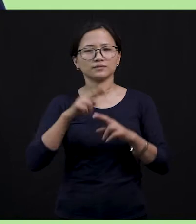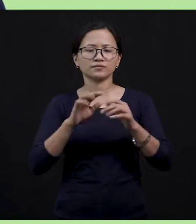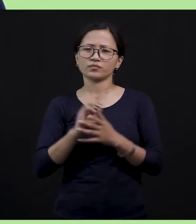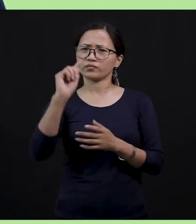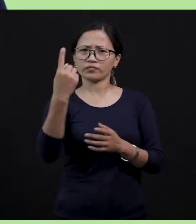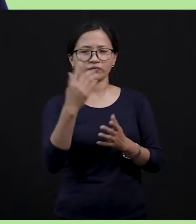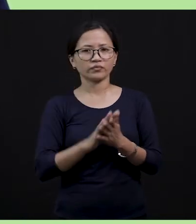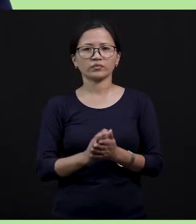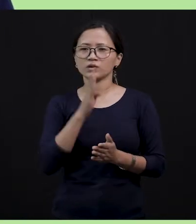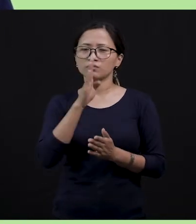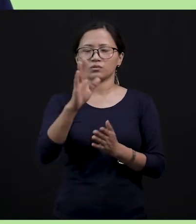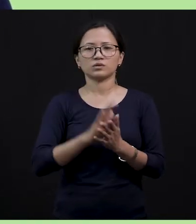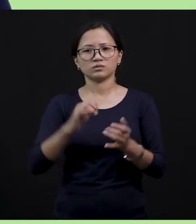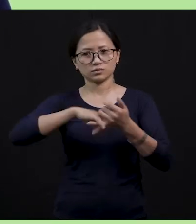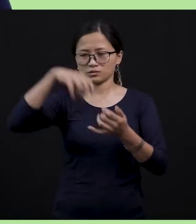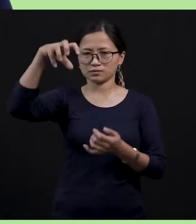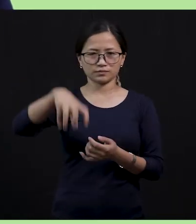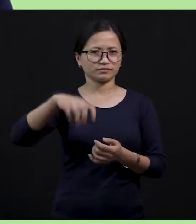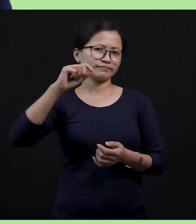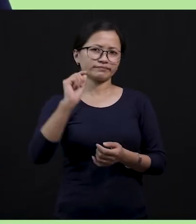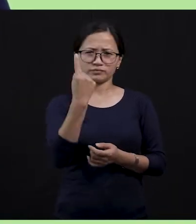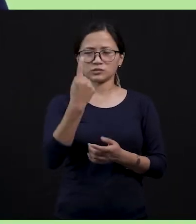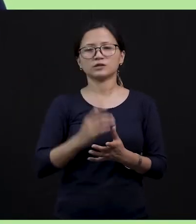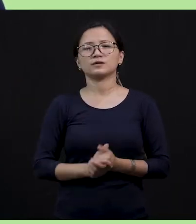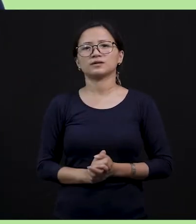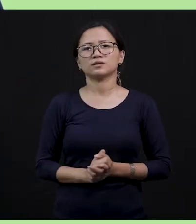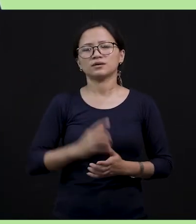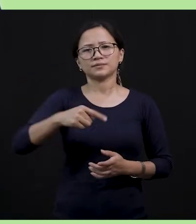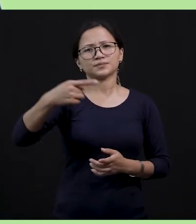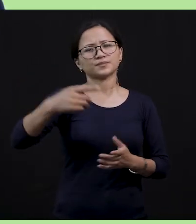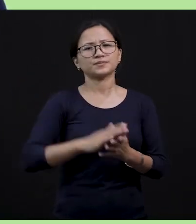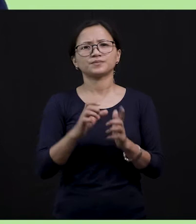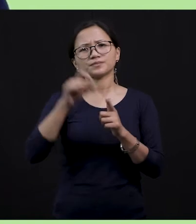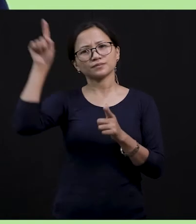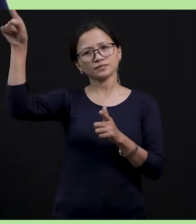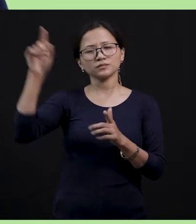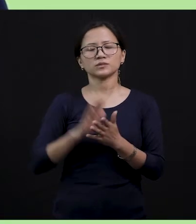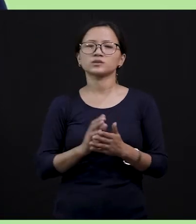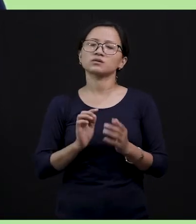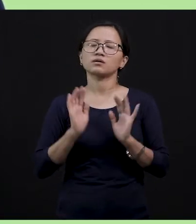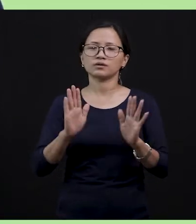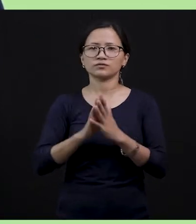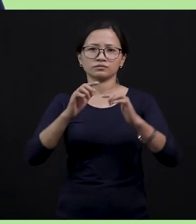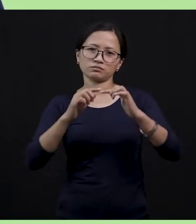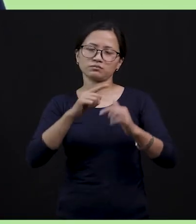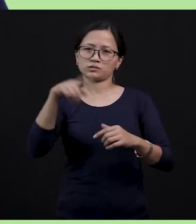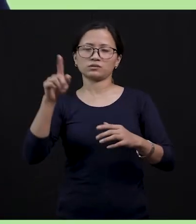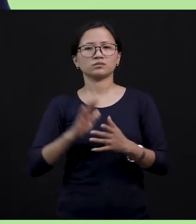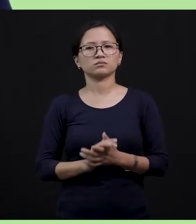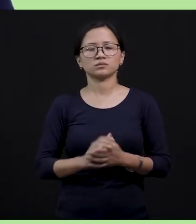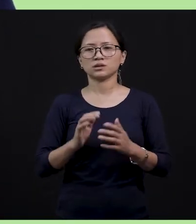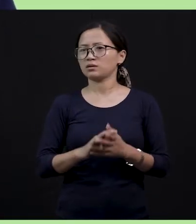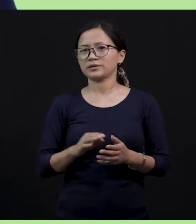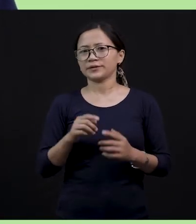I belong to that state. So if I belong to Delhi, I will have my voting rights in Delhi. I cannot vote